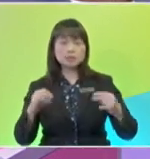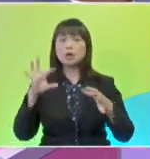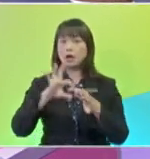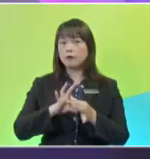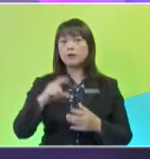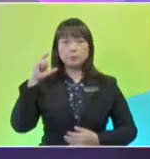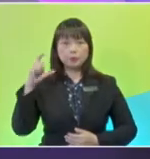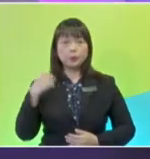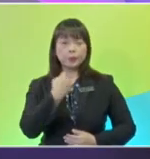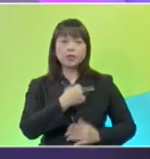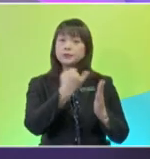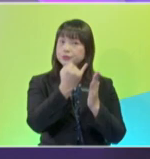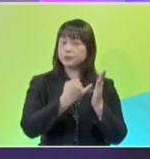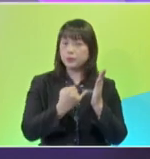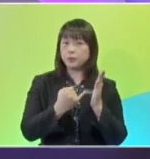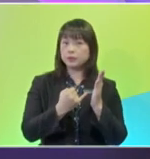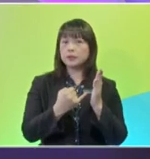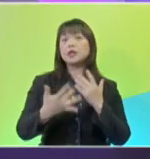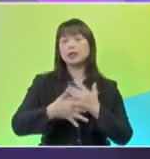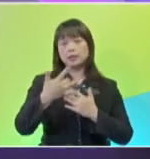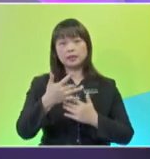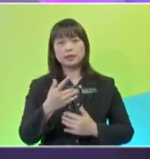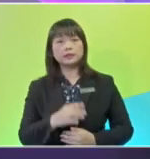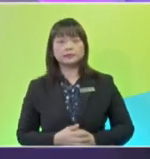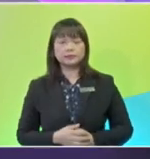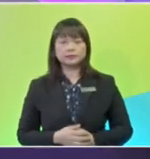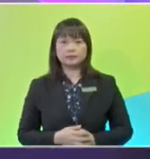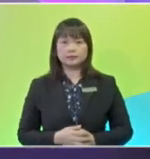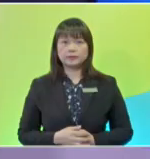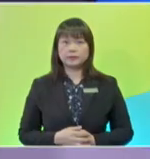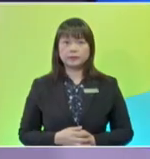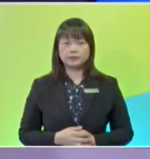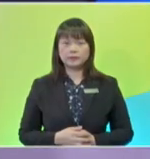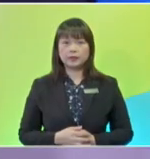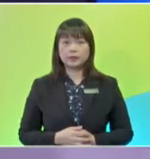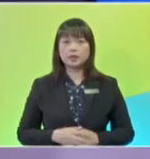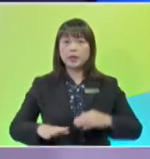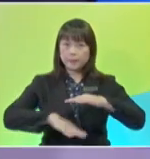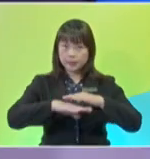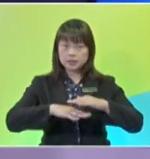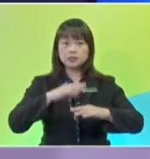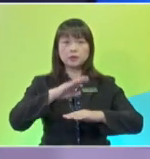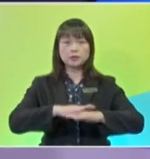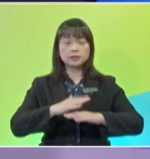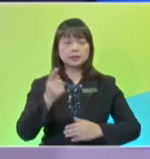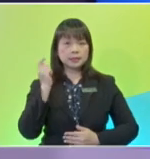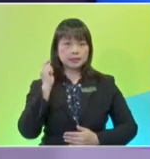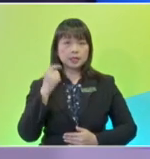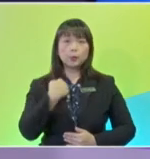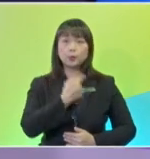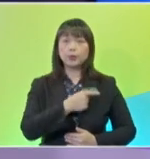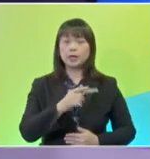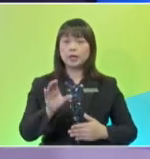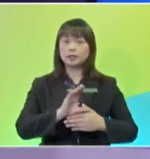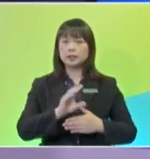do we have in store for this segment? Please tell us. Okay, based on the gimmick just now, we can conclude that we are going to learn a